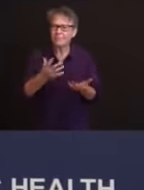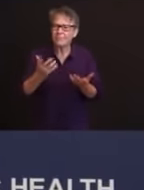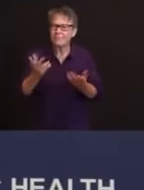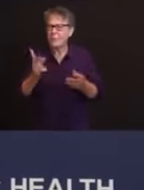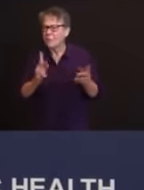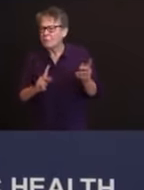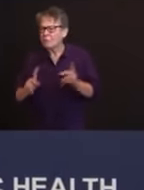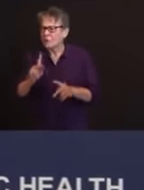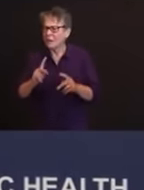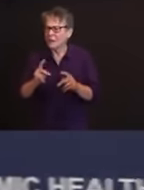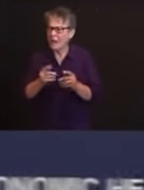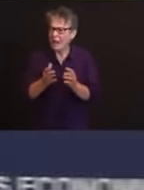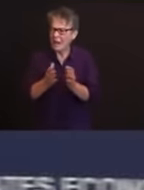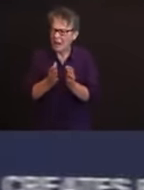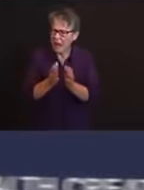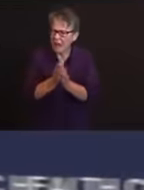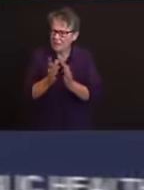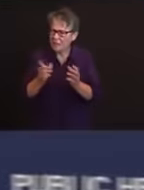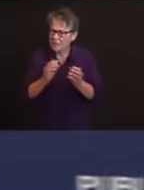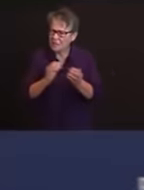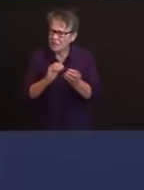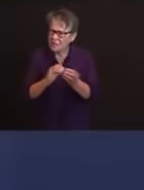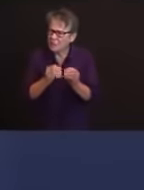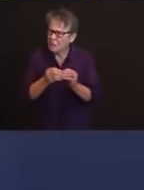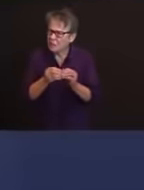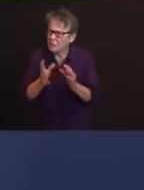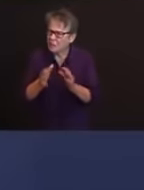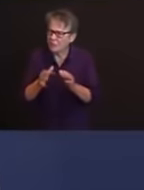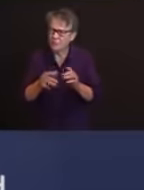raising. Yeah, we have a reporting issue today.